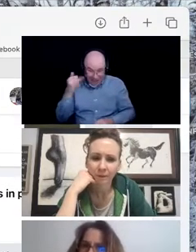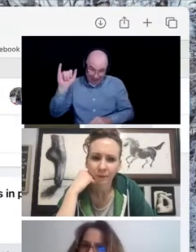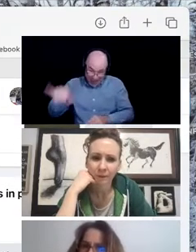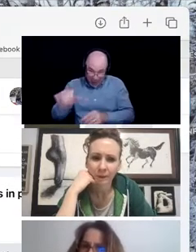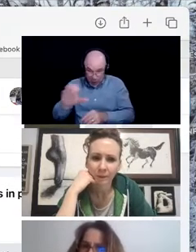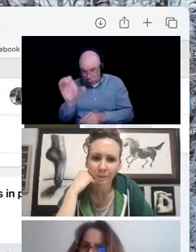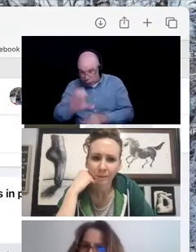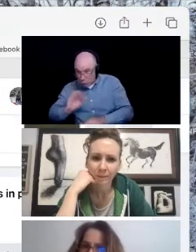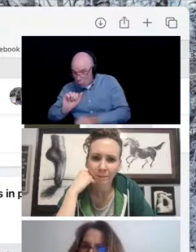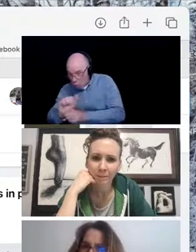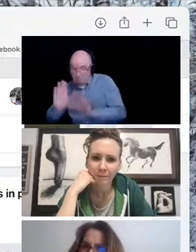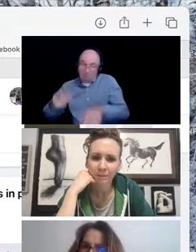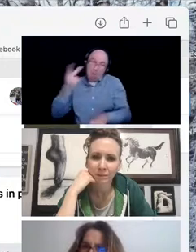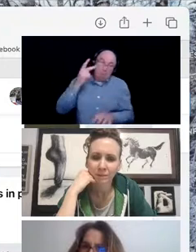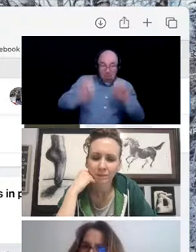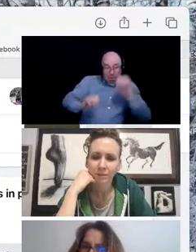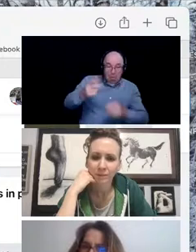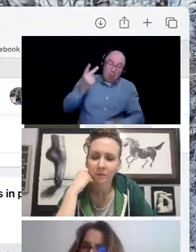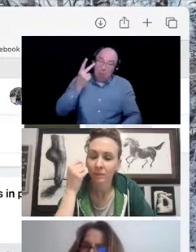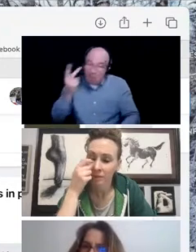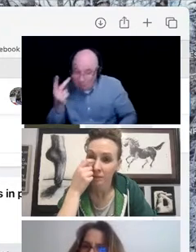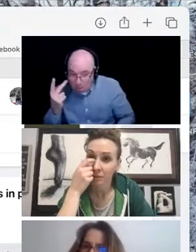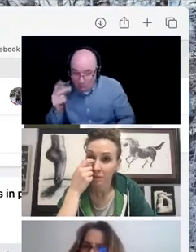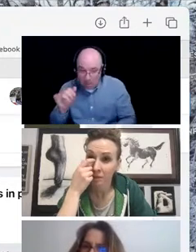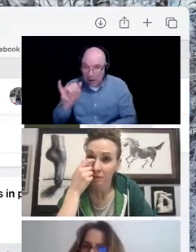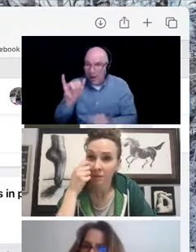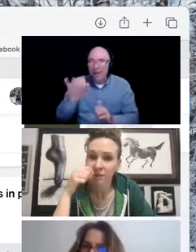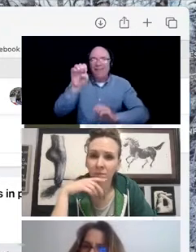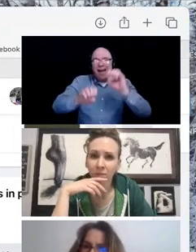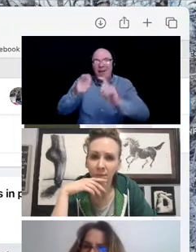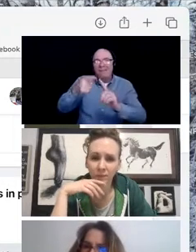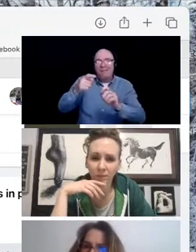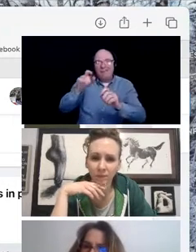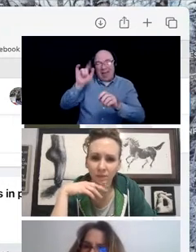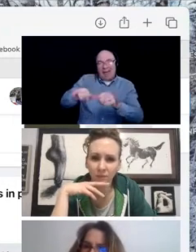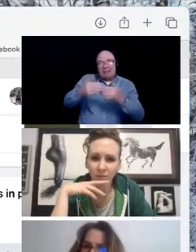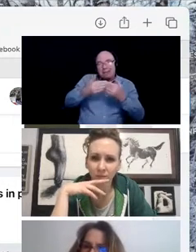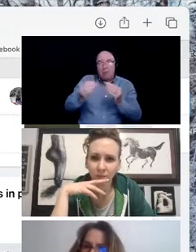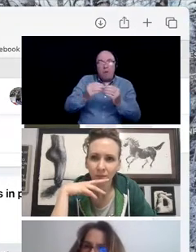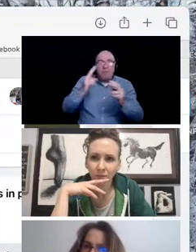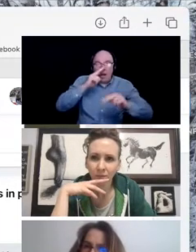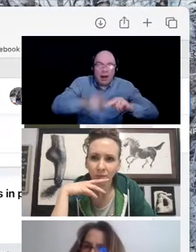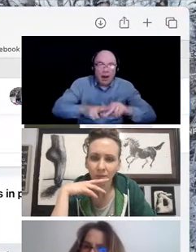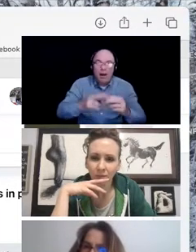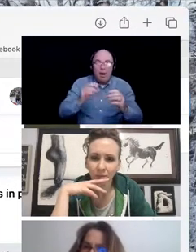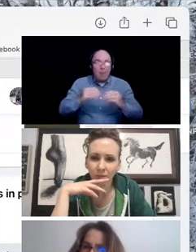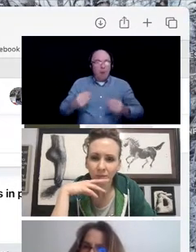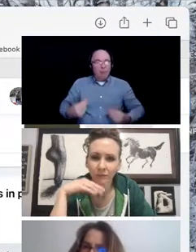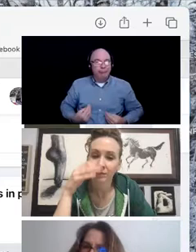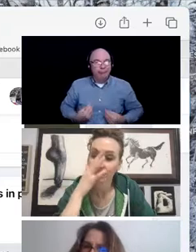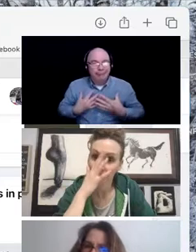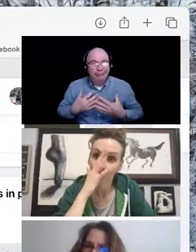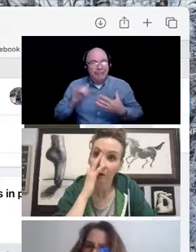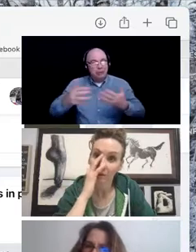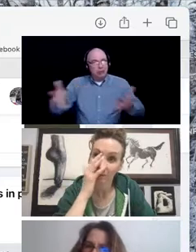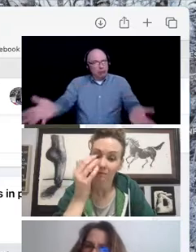Zoom would work. Let's do an experiment and see. And evaluating from there. And it's so much more fun and it's uplifting. So I'd